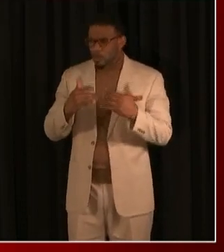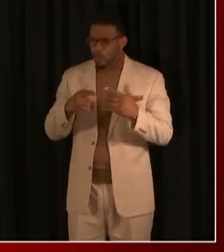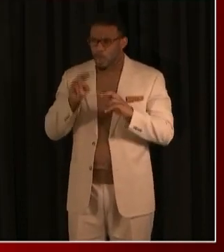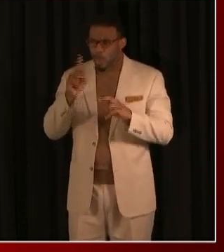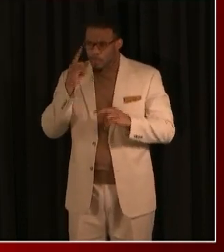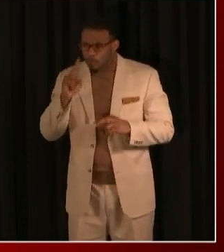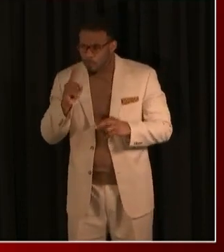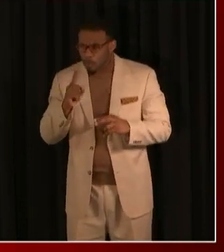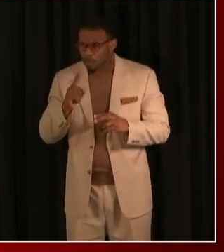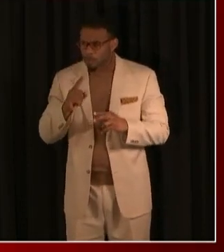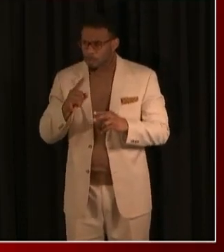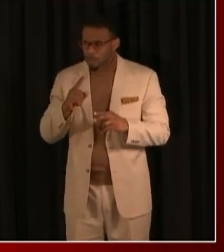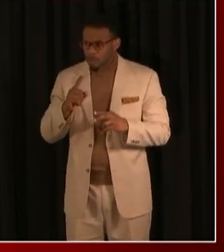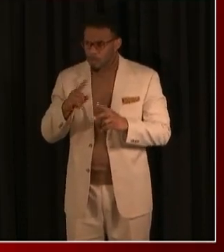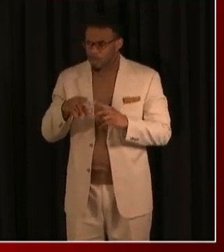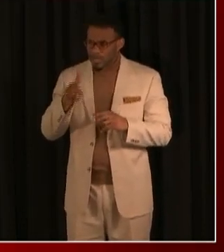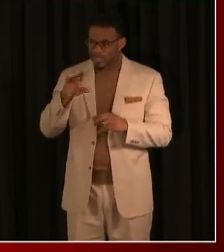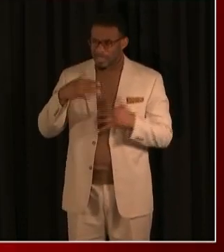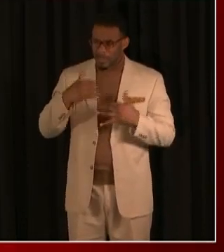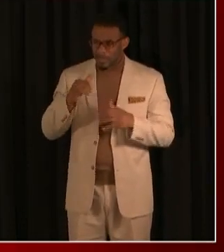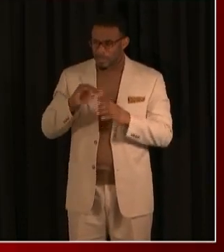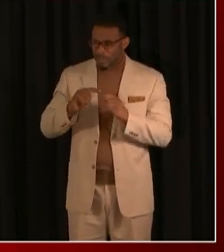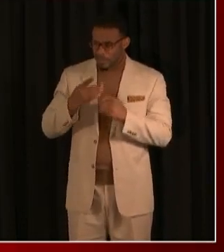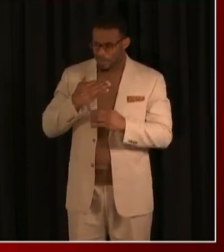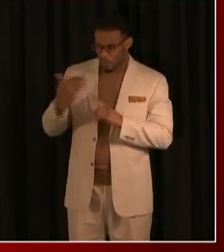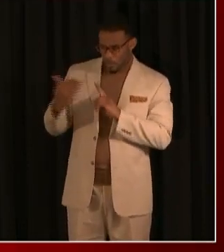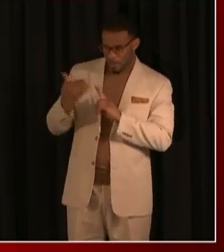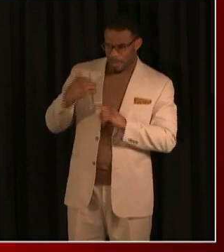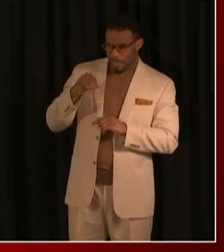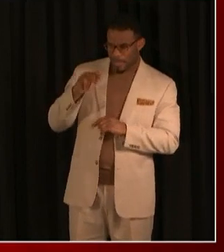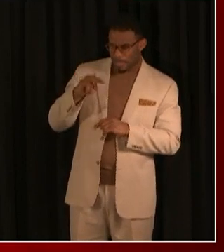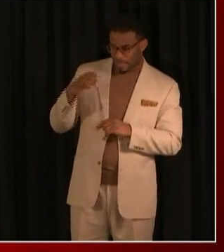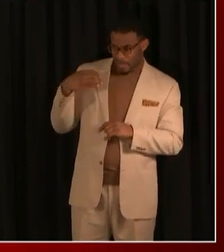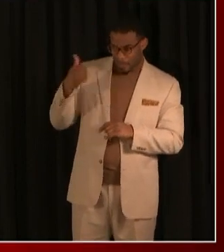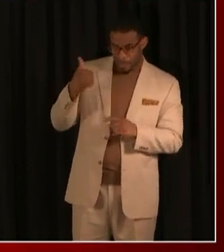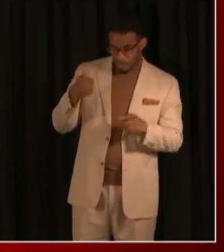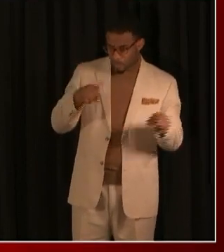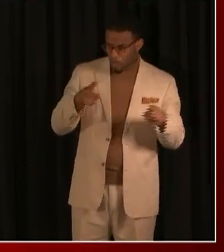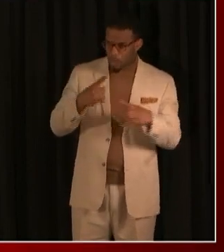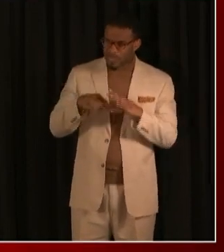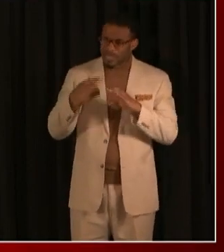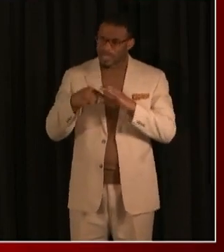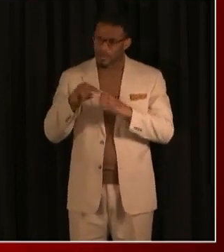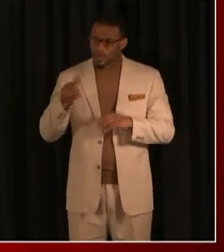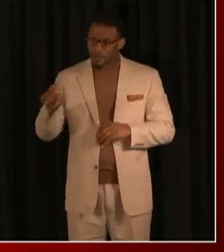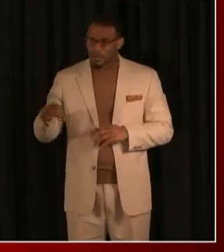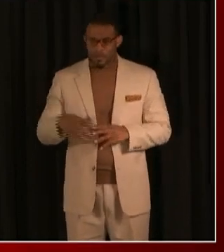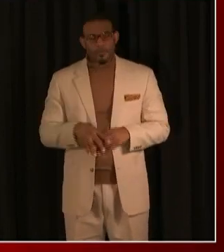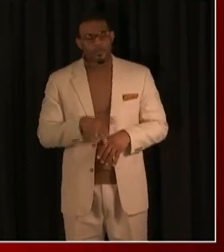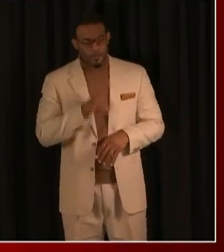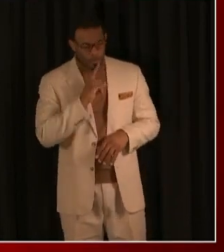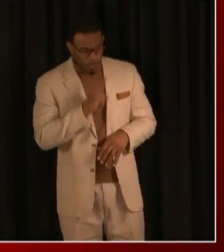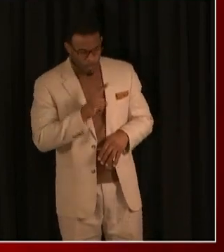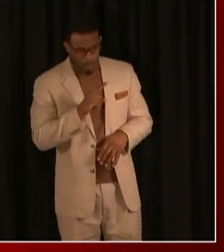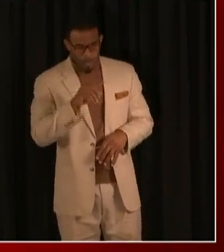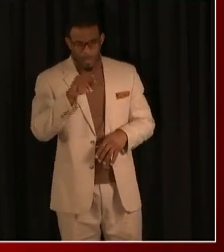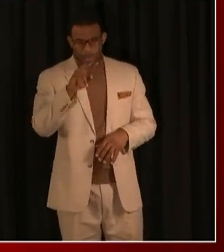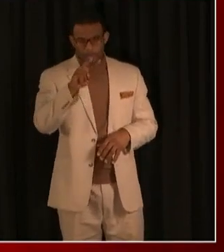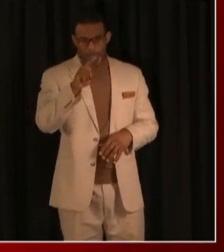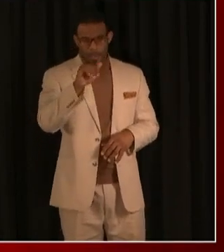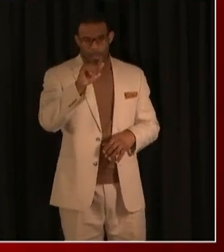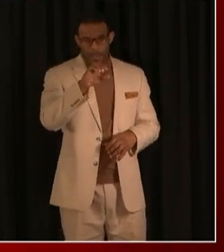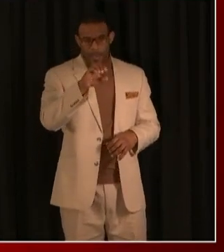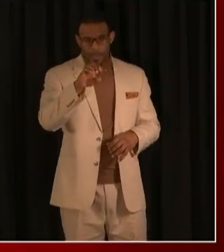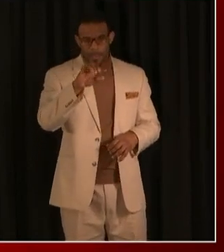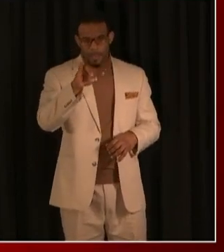the portal. What that email, DC Health team, can you remind the ANC commissioners of that email? Sure, it's